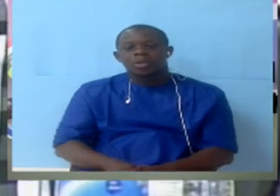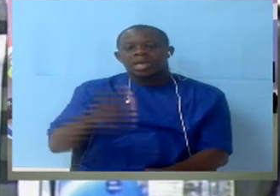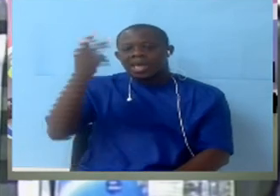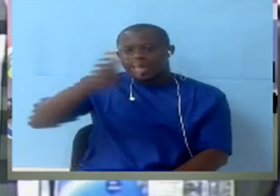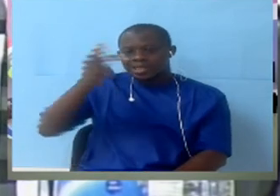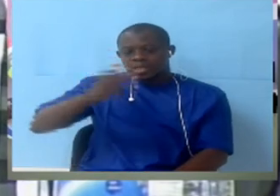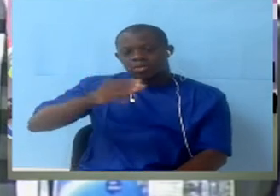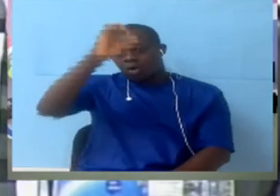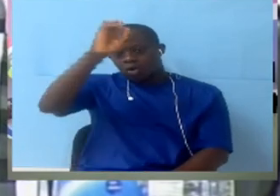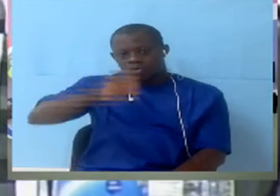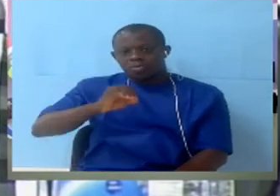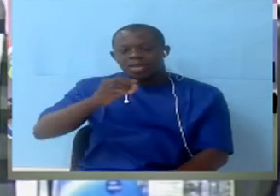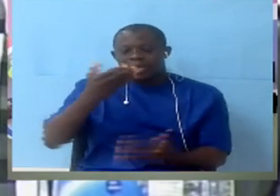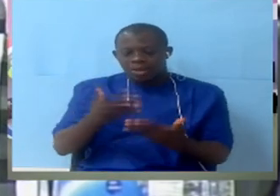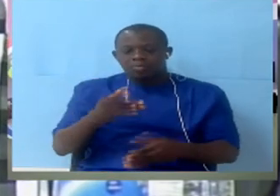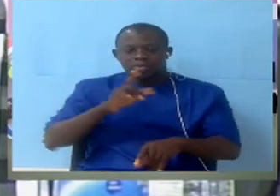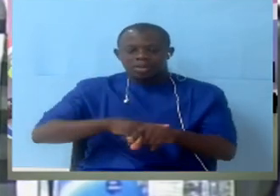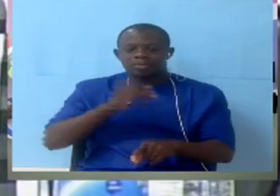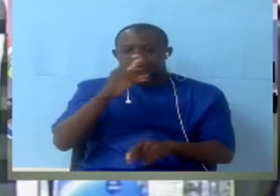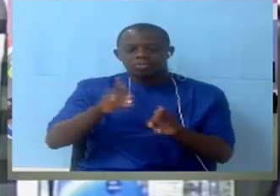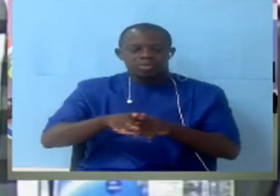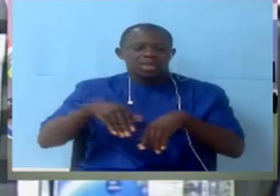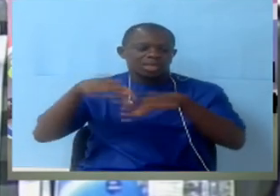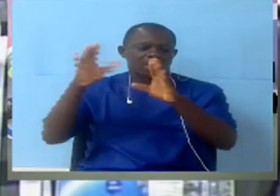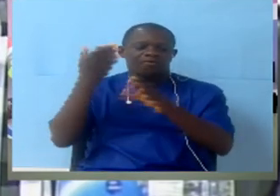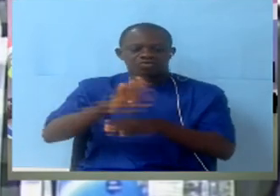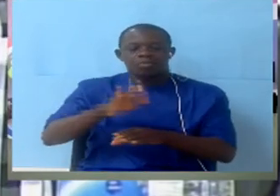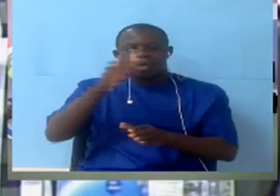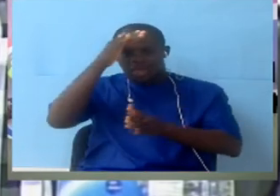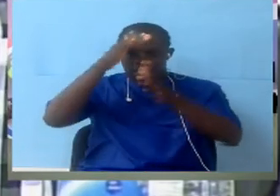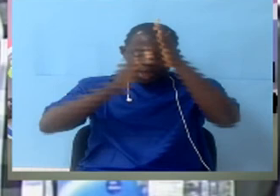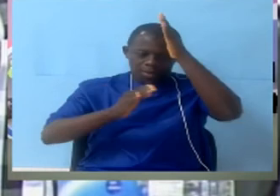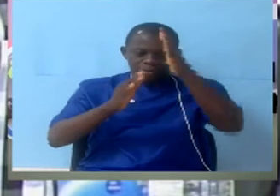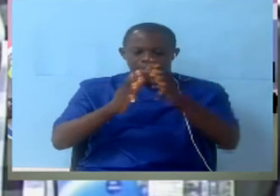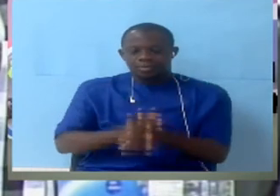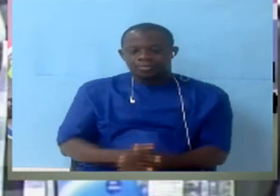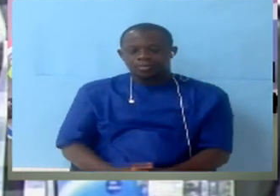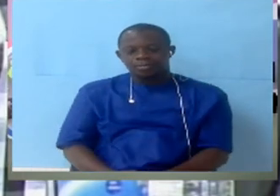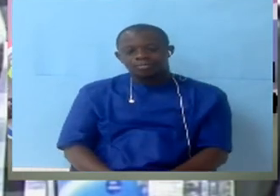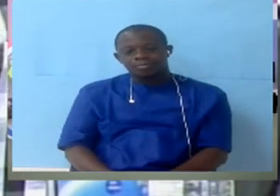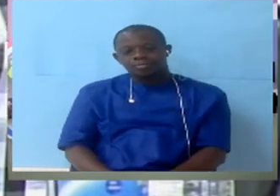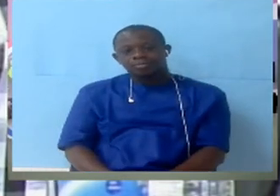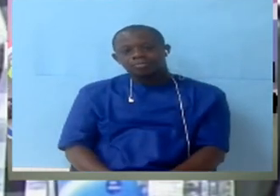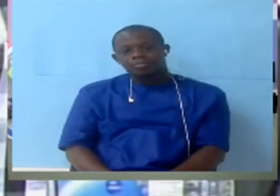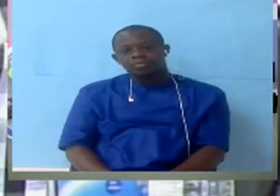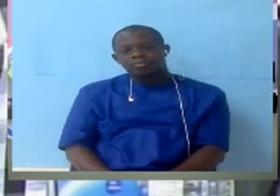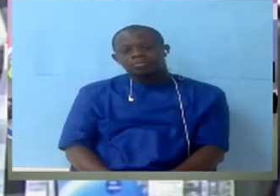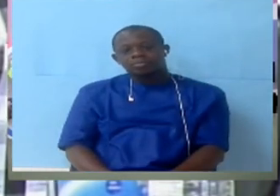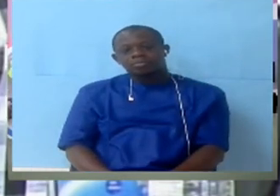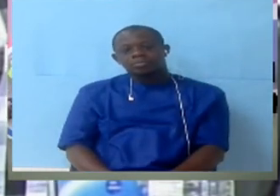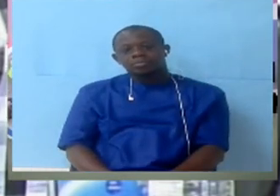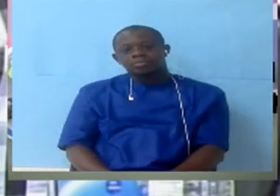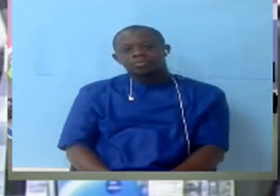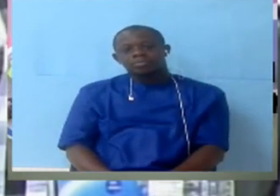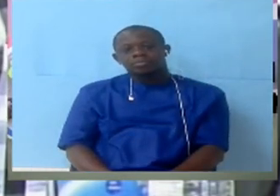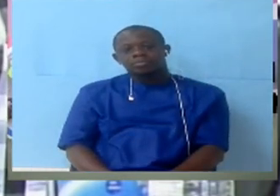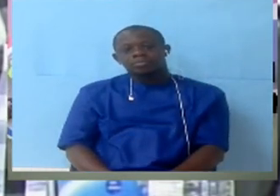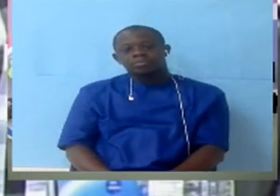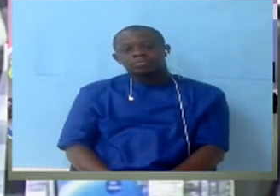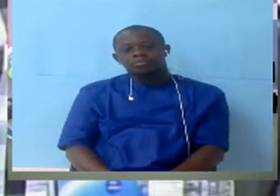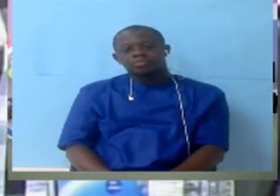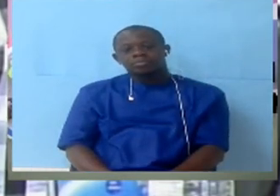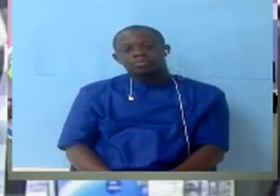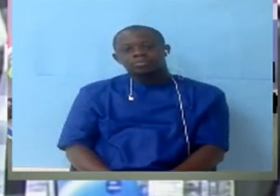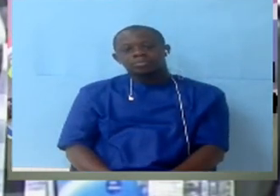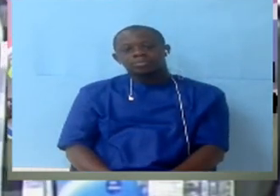the 18th of October, that's the time when they said I was dismissed. Was final follow force akonyo ko ebitale for this very dismissal